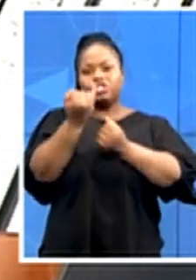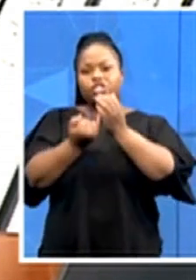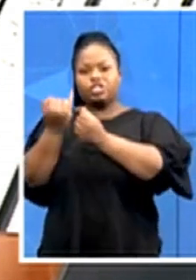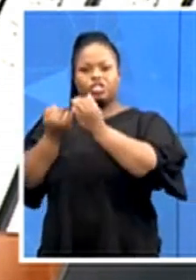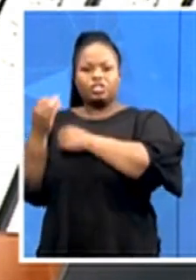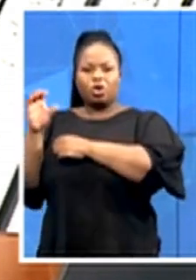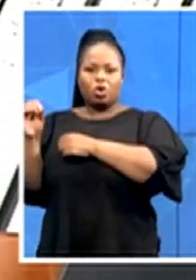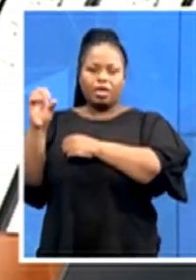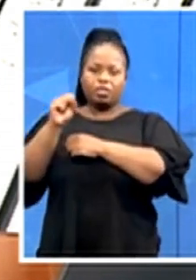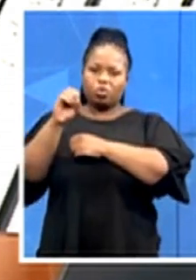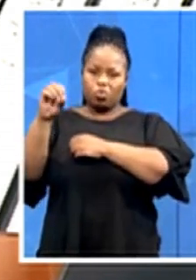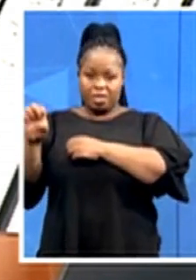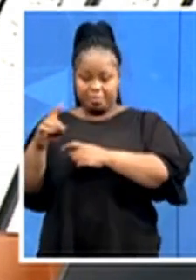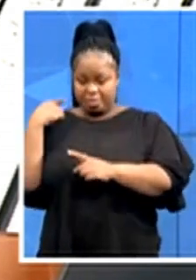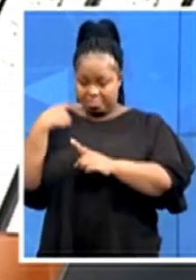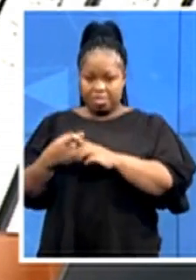work required collective